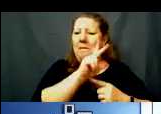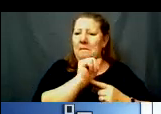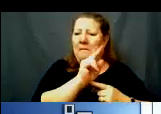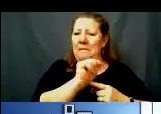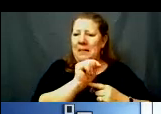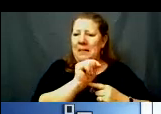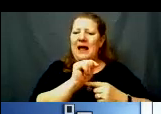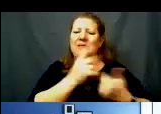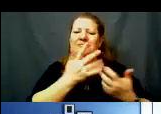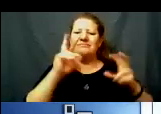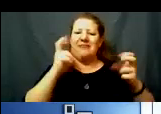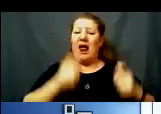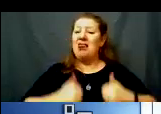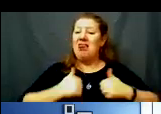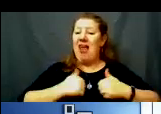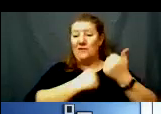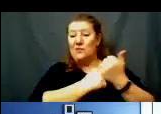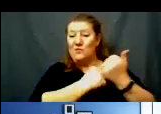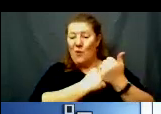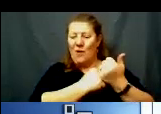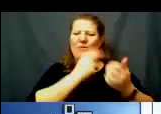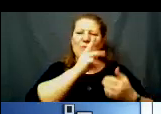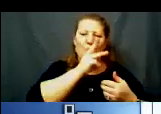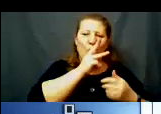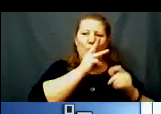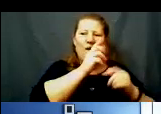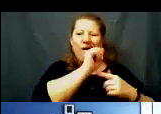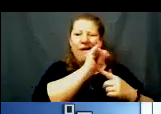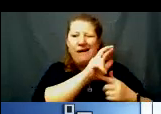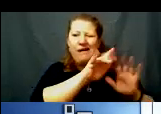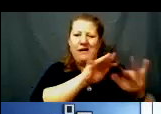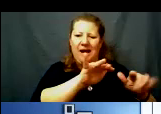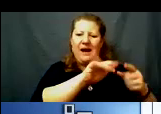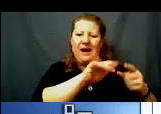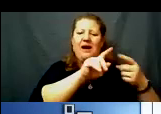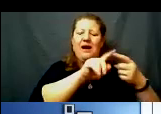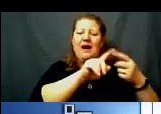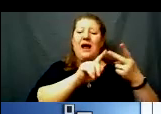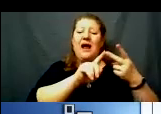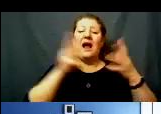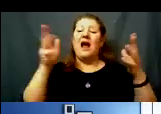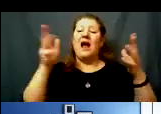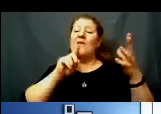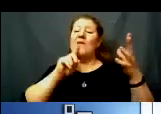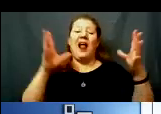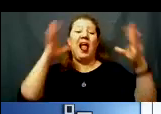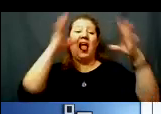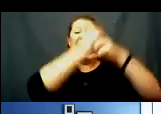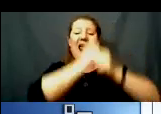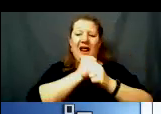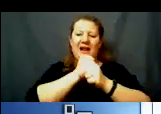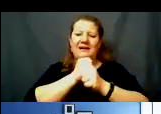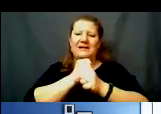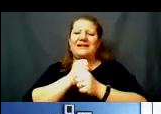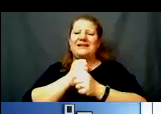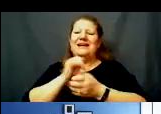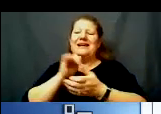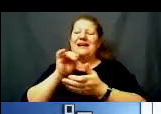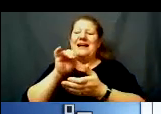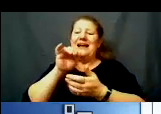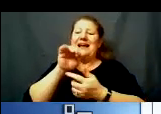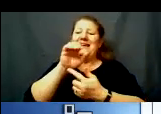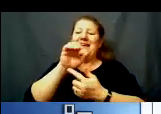our life support systems. Boiling that down more simply to the second bullet point, settler colonialism is just the occupation